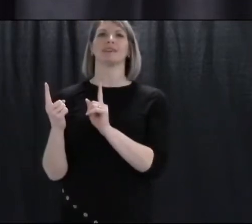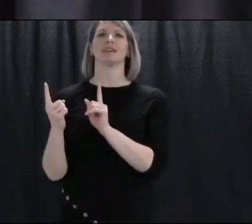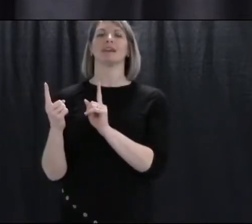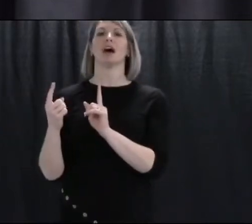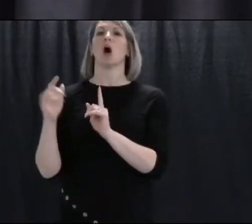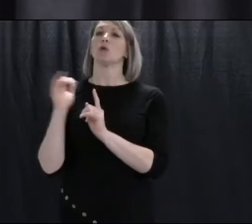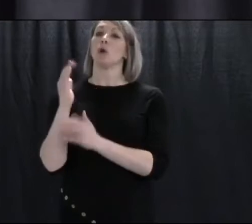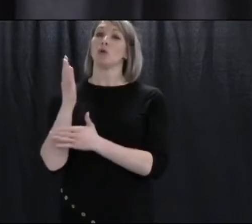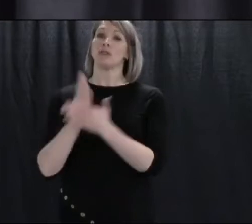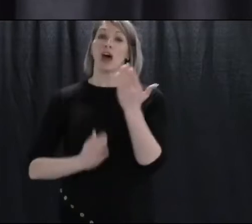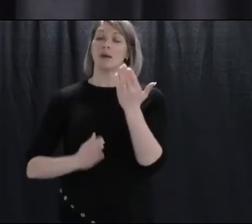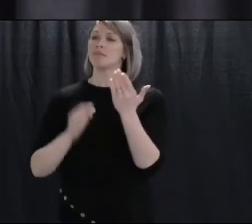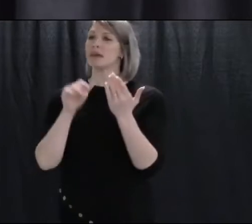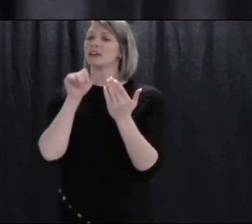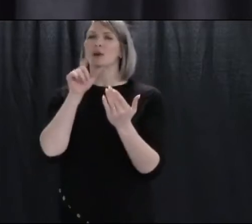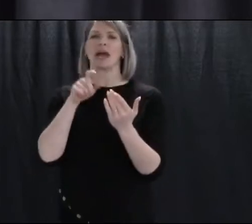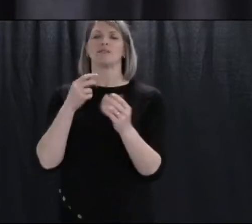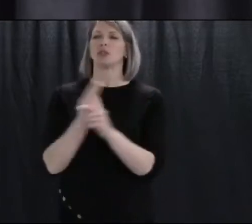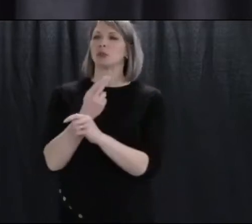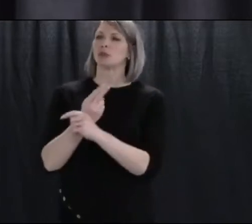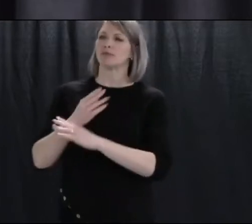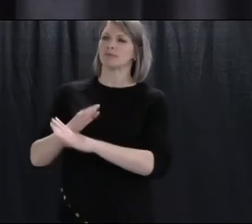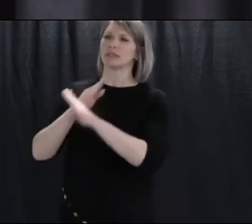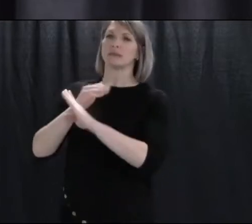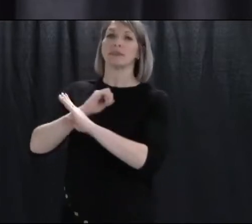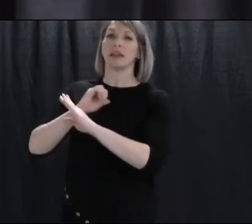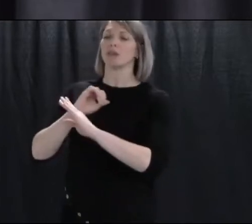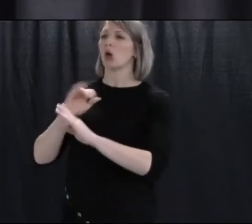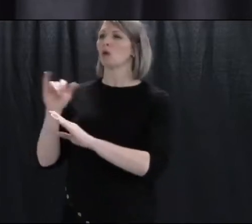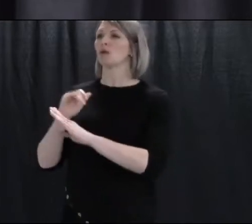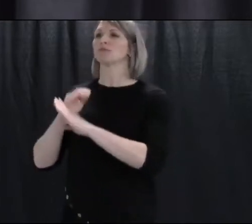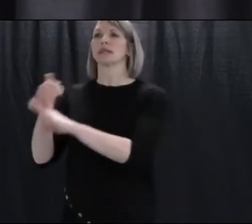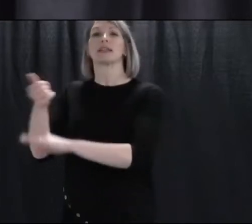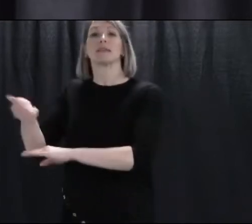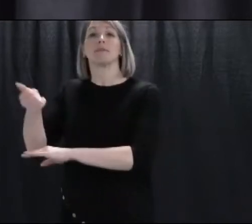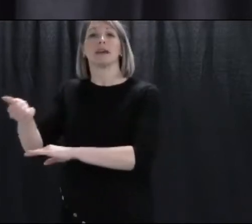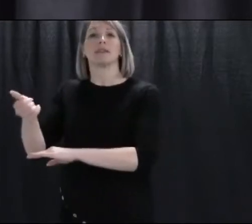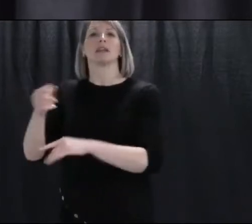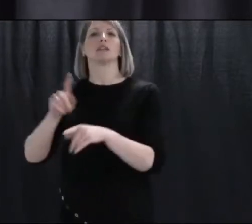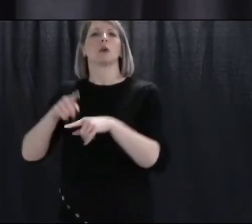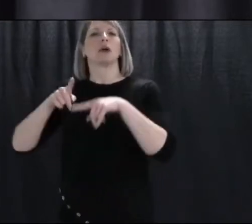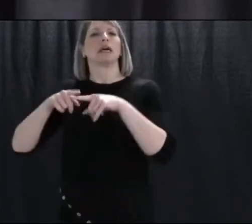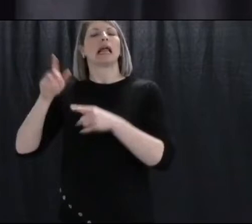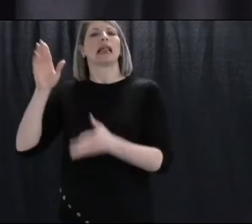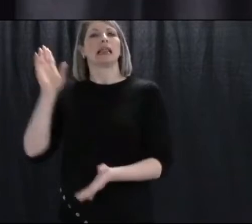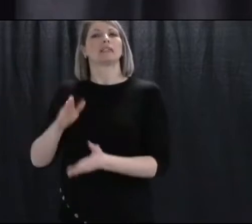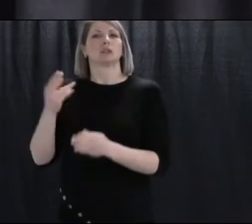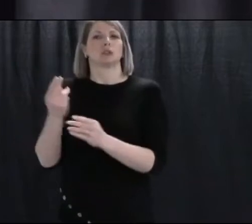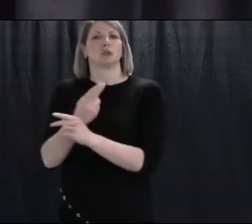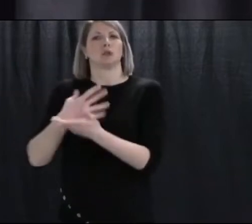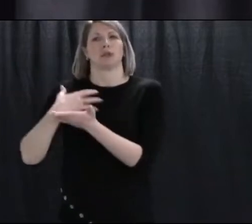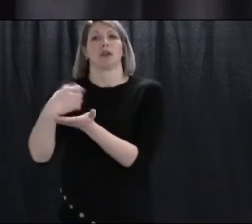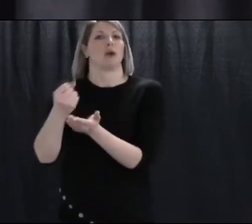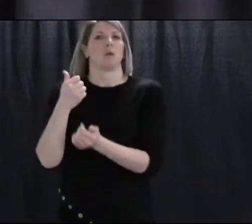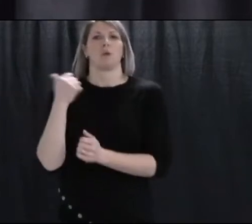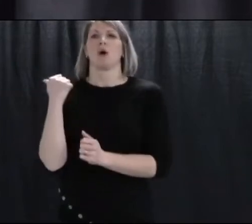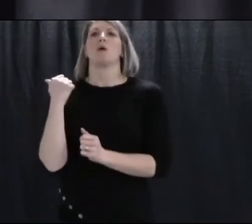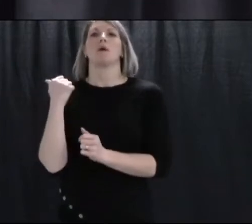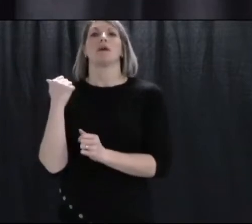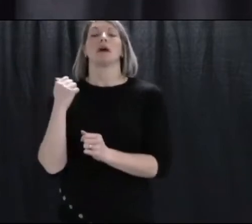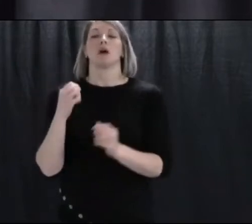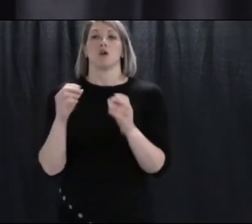reused from case to case, and only certain items changed between cases. And as those pick up and get rolling, the demand